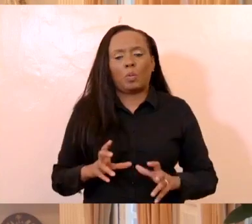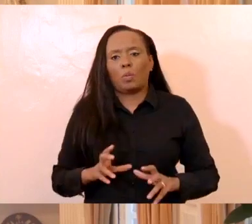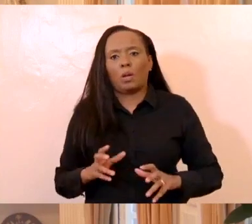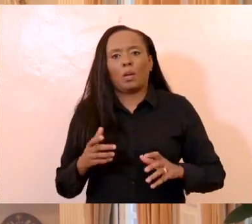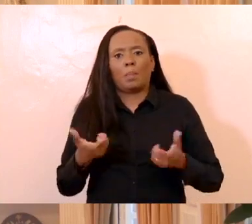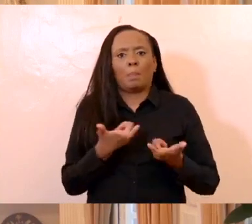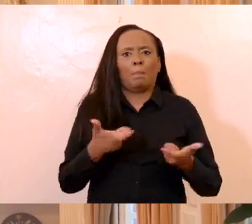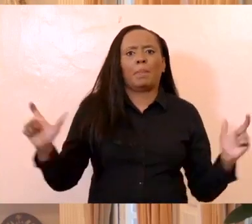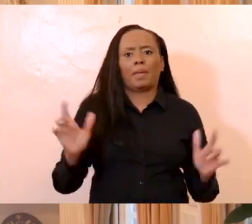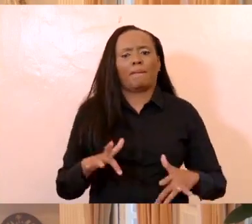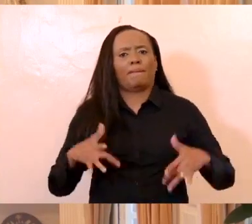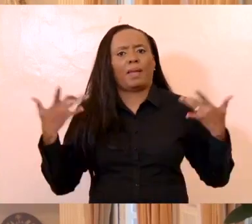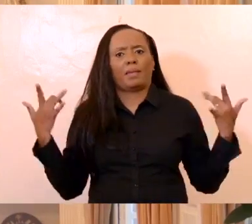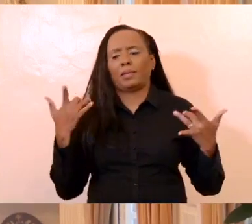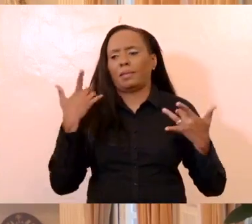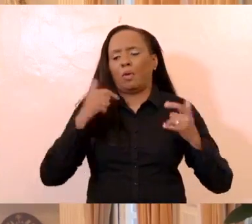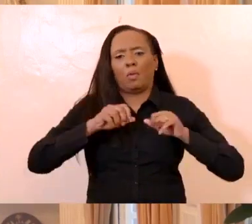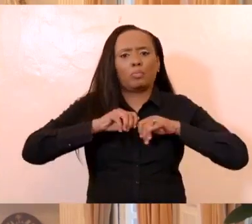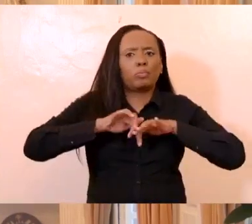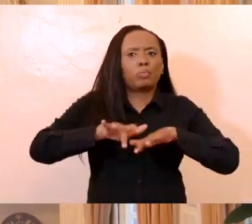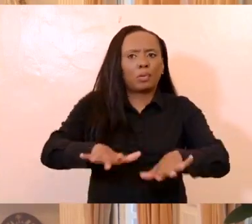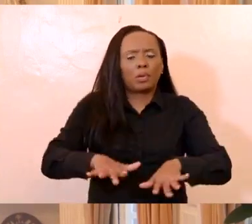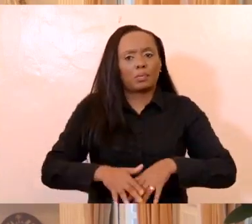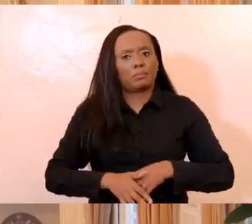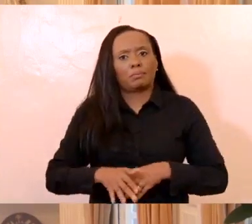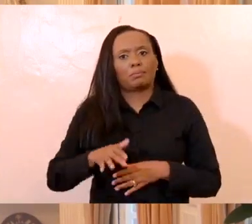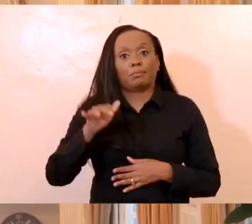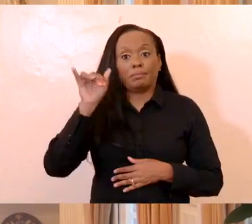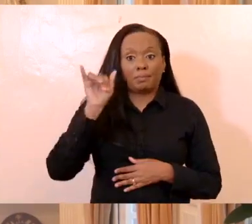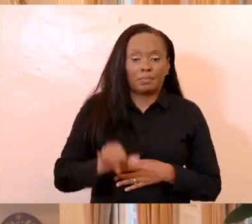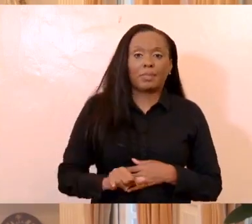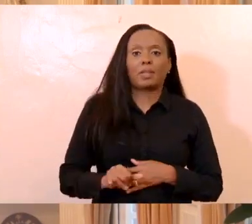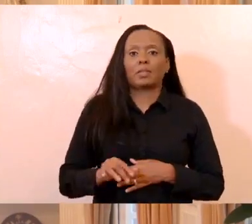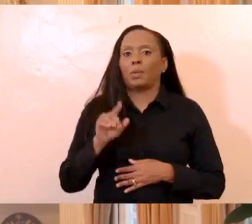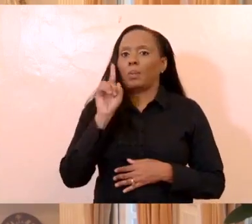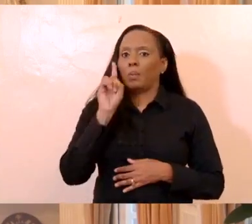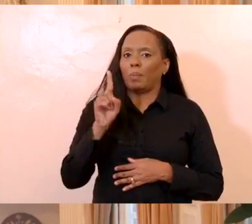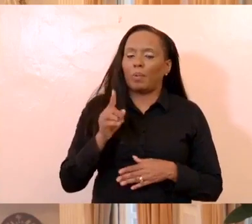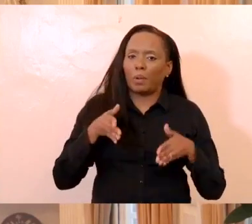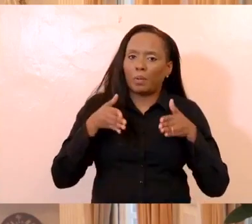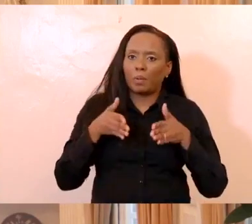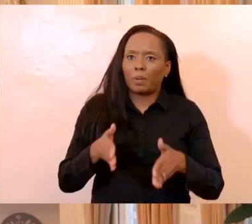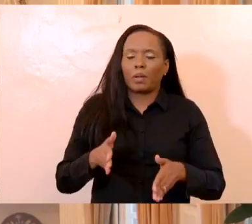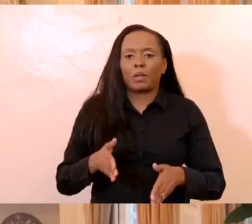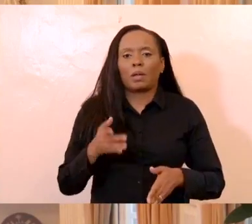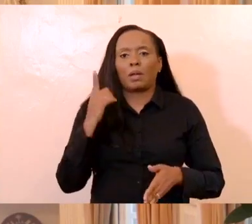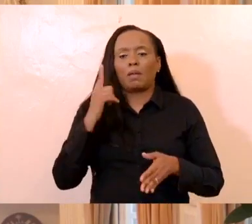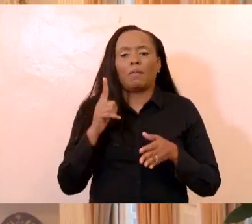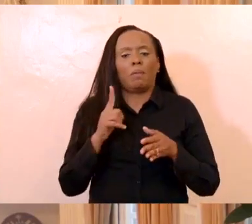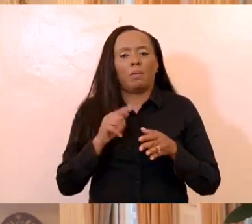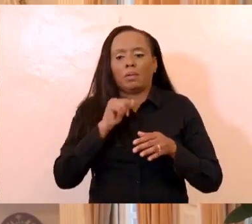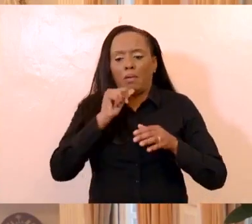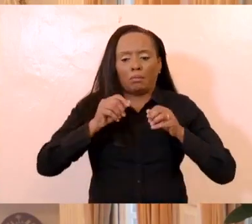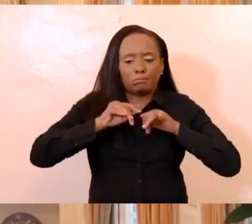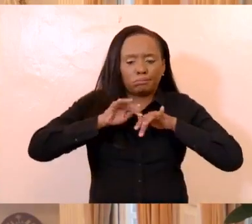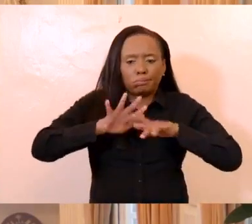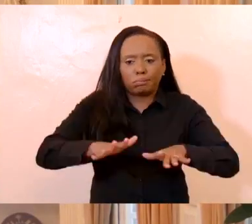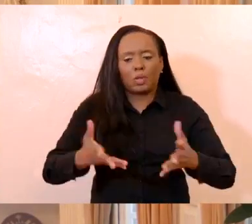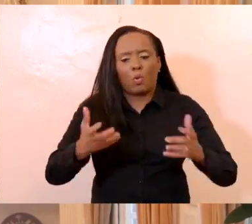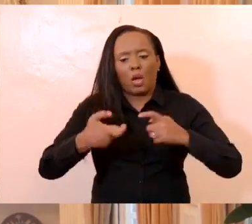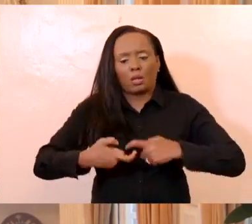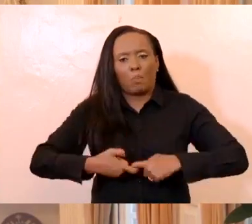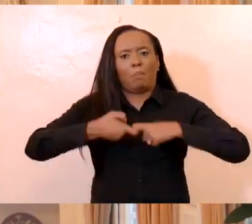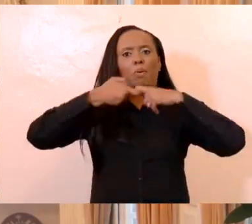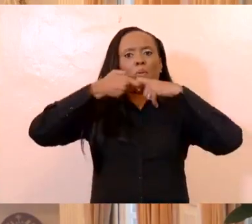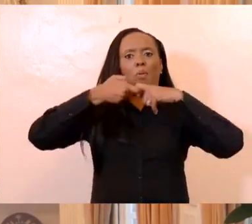that, we believe that that will be one way of also halting or delaying the rate of transmission.